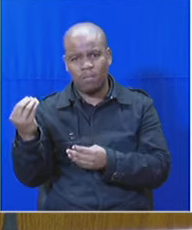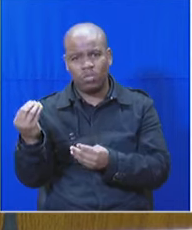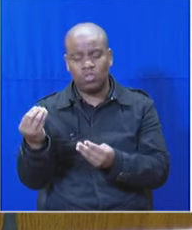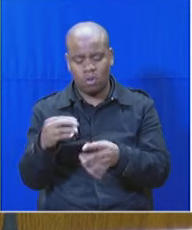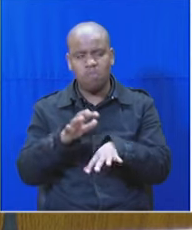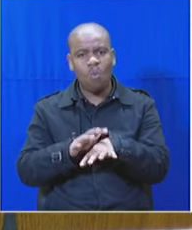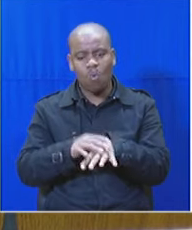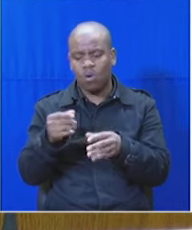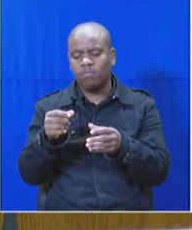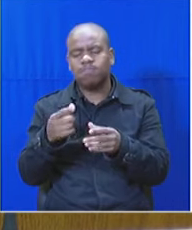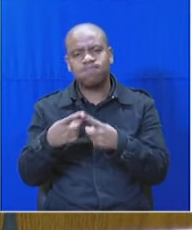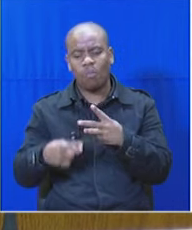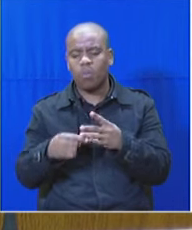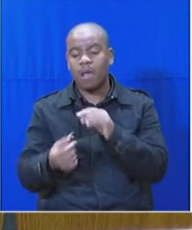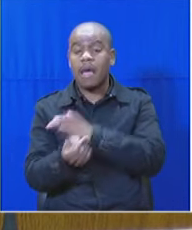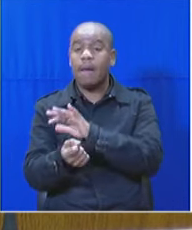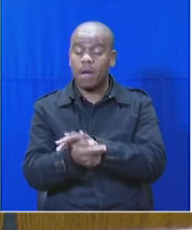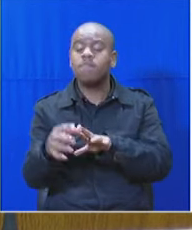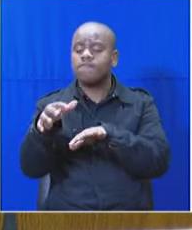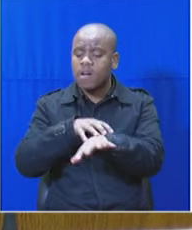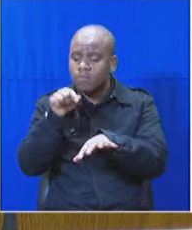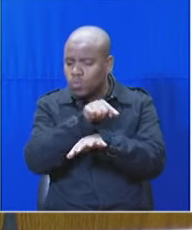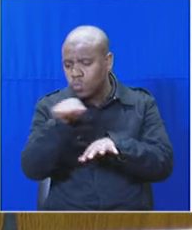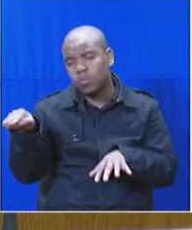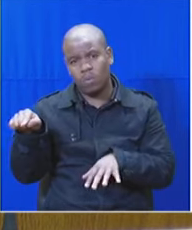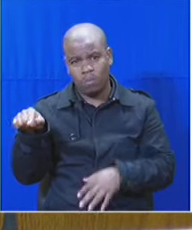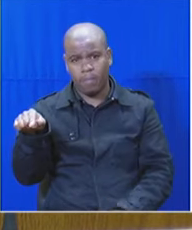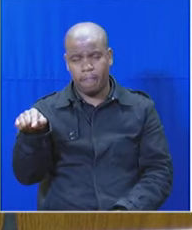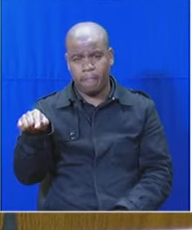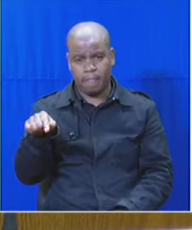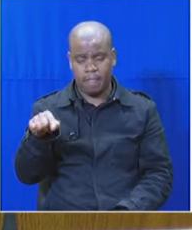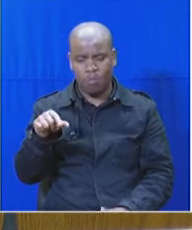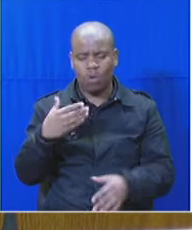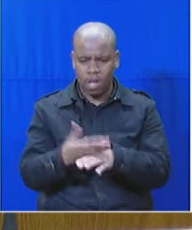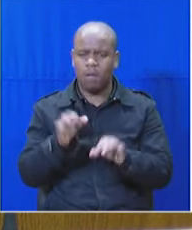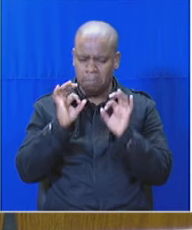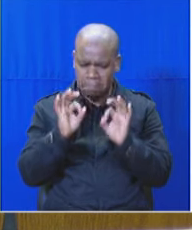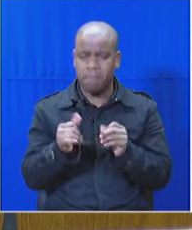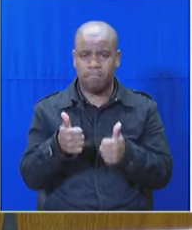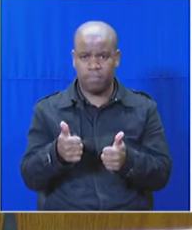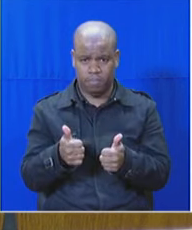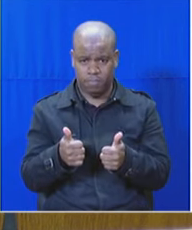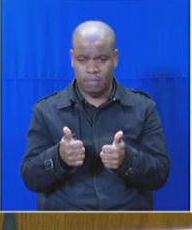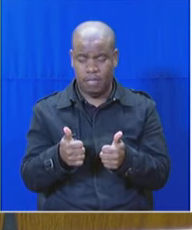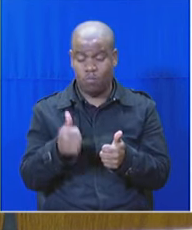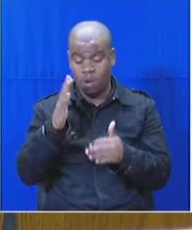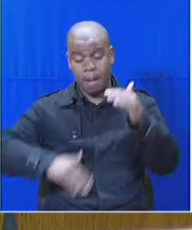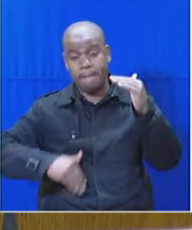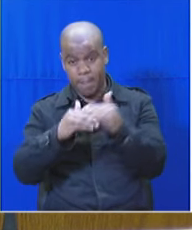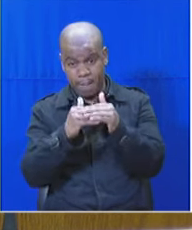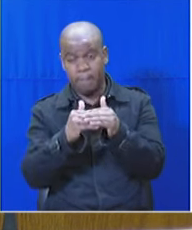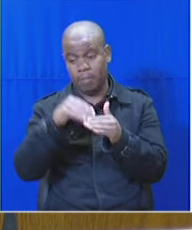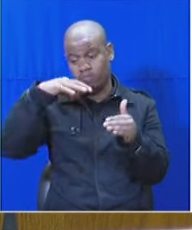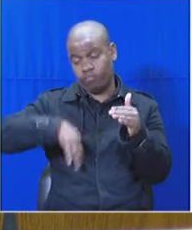such cases, however, off-farm equity holdings would be more appropriate. And we have set the rate of turnover